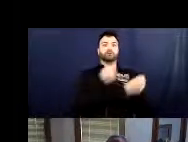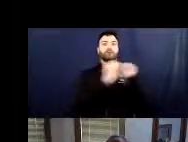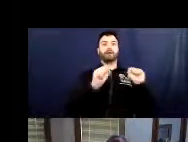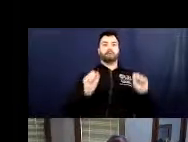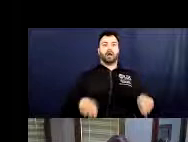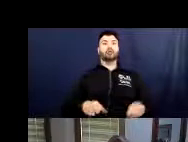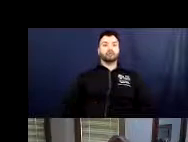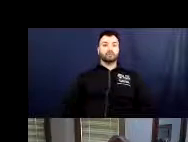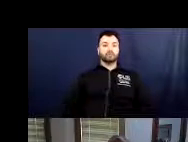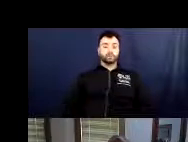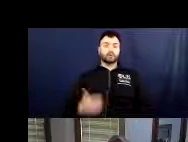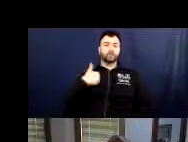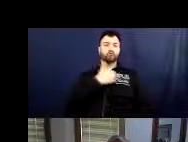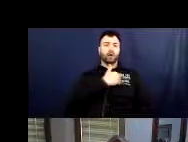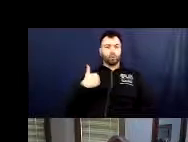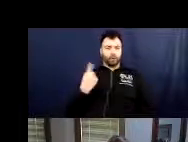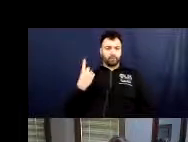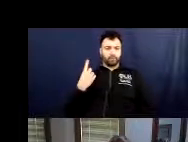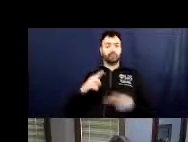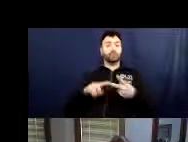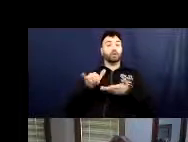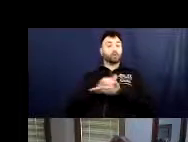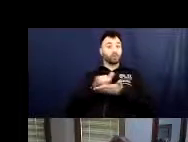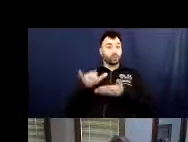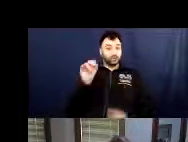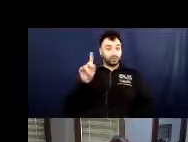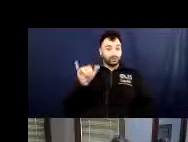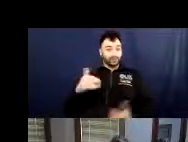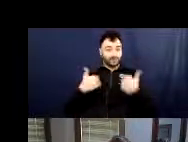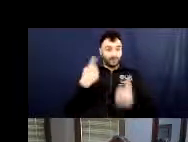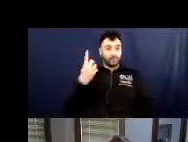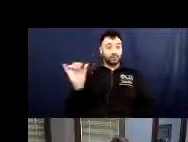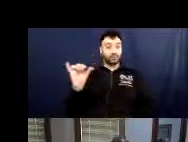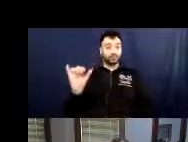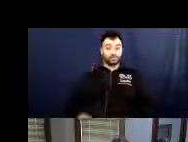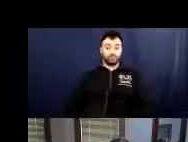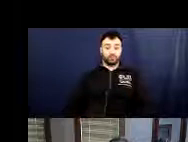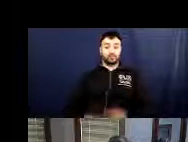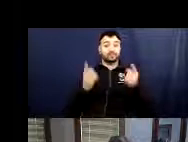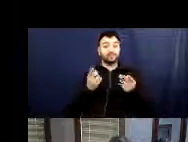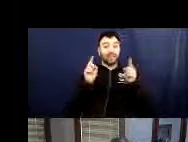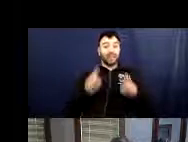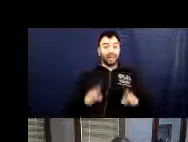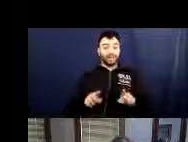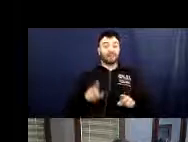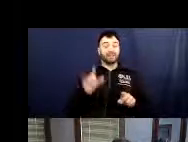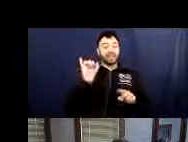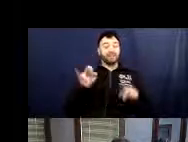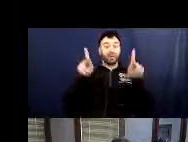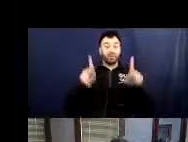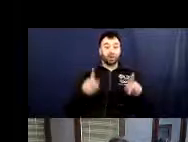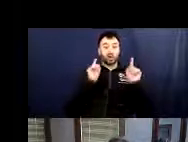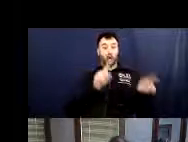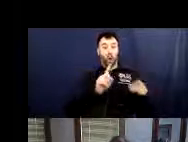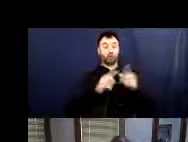pandemic. There is a lower overdosing from attending and going to these service centers,